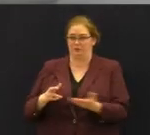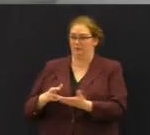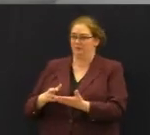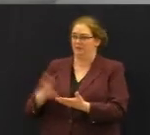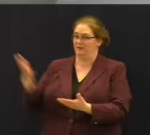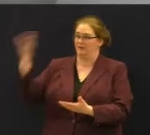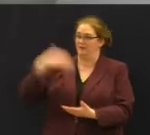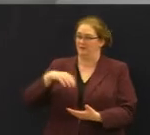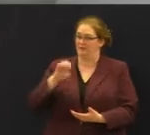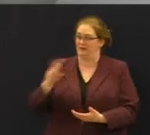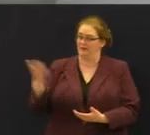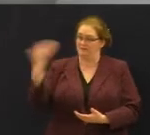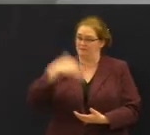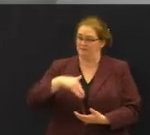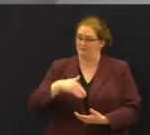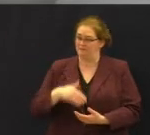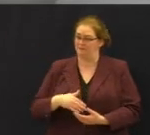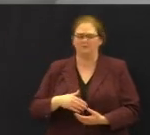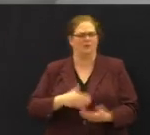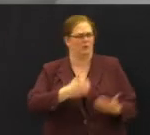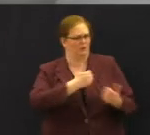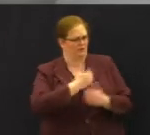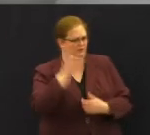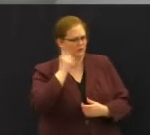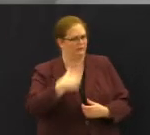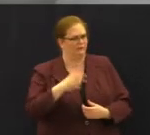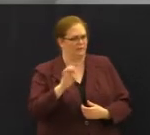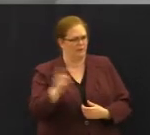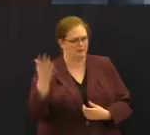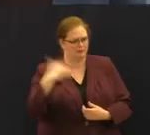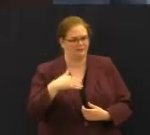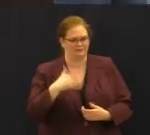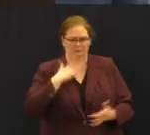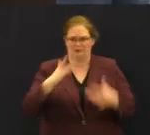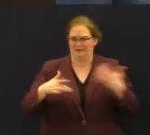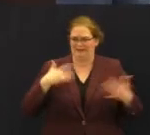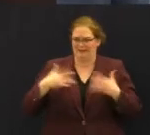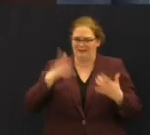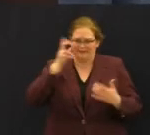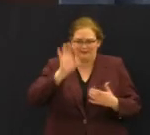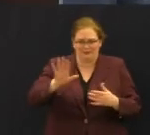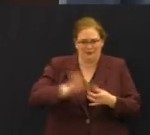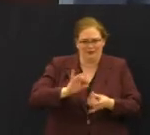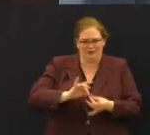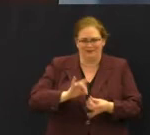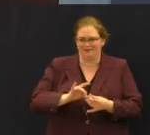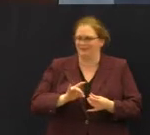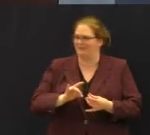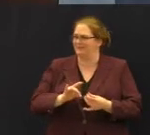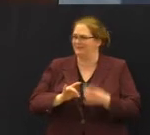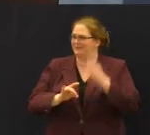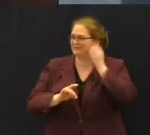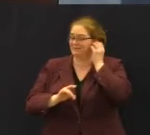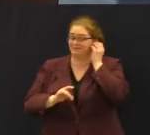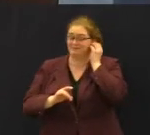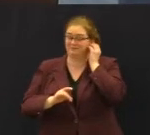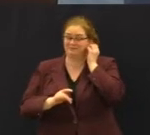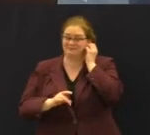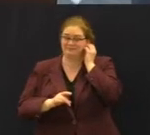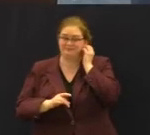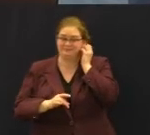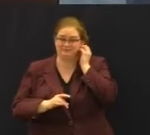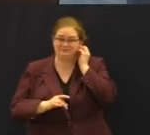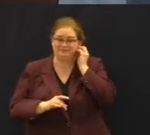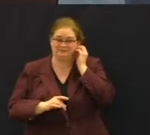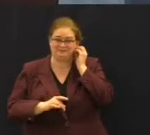I could invite Ed up just to tell you about the job creation. We'd love to hear from Ed. This is pretty exciting to listen to. I love the idea. Can't wait to see